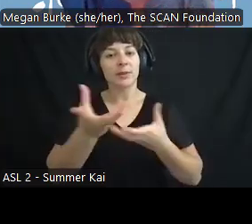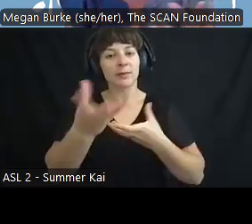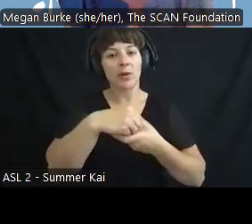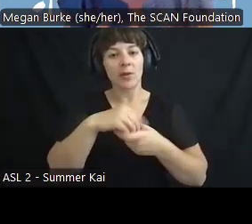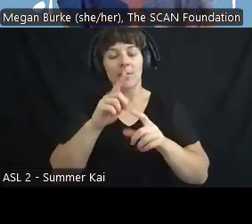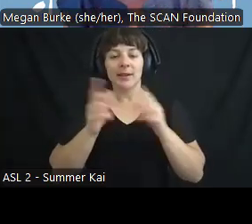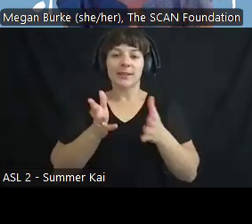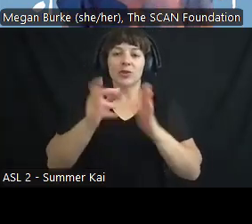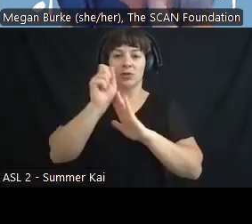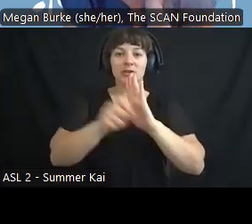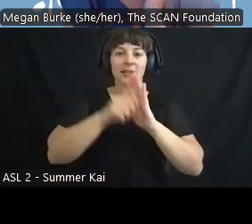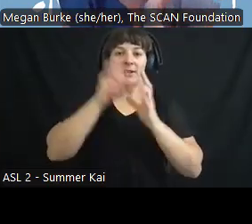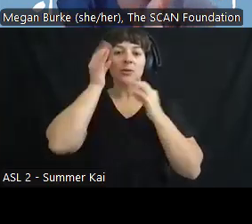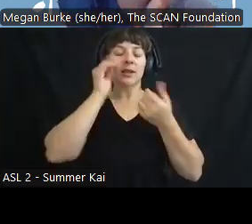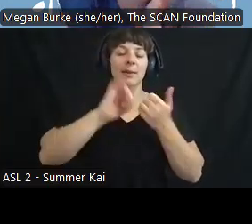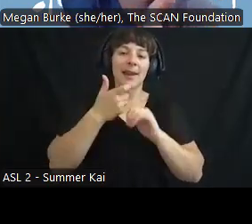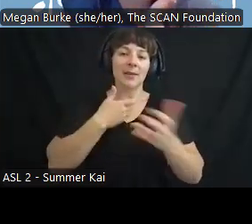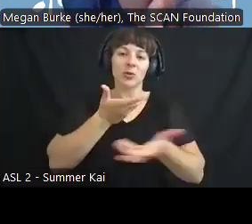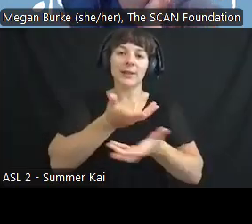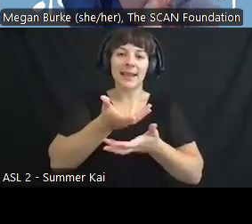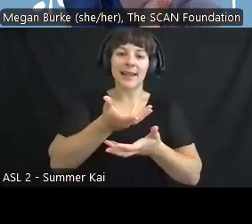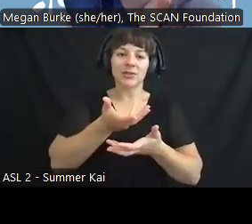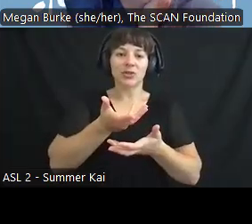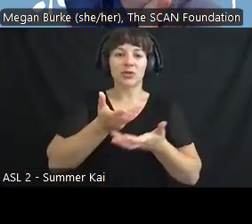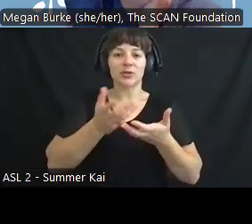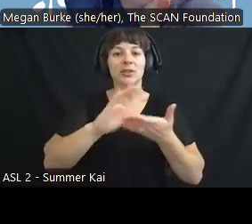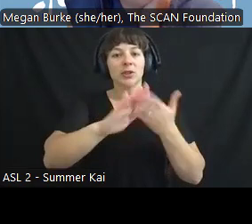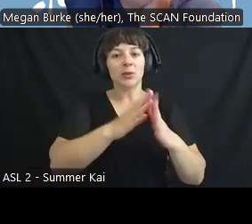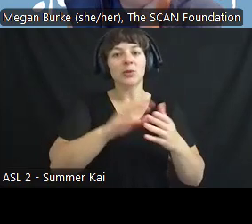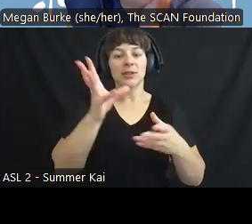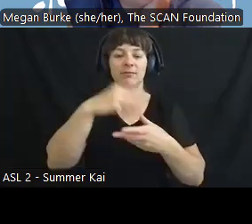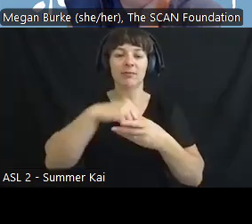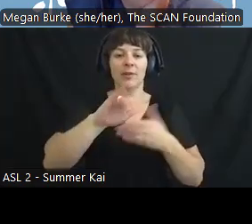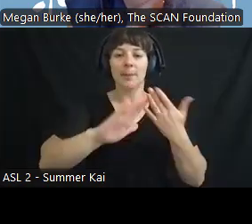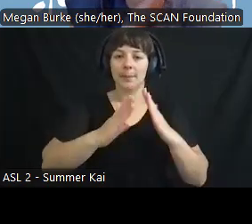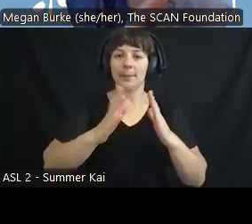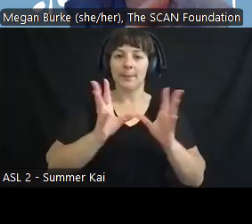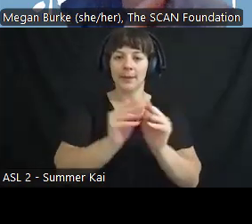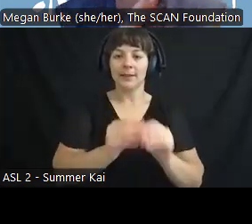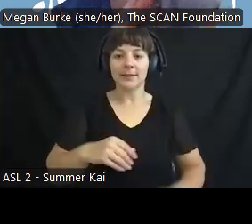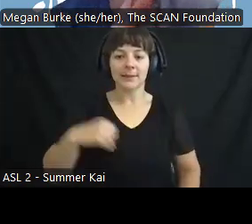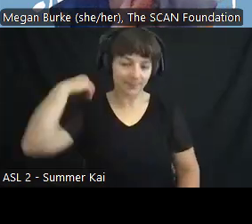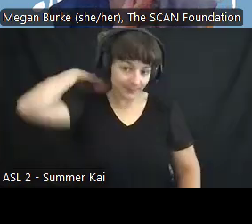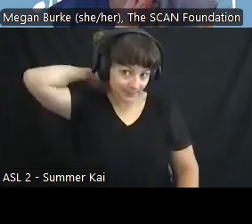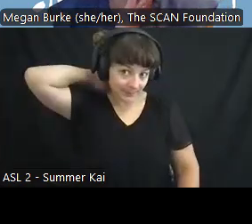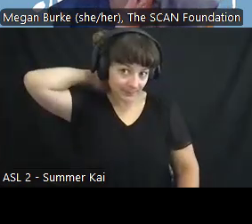how stakeholders are engaged in those meetings and on the topics in different ways, I think.